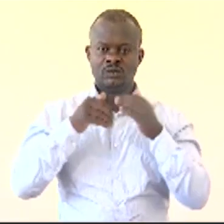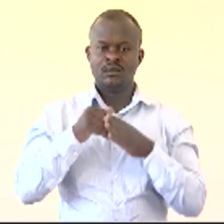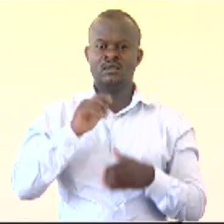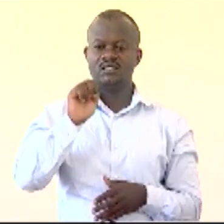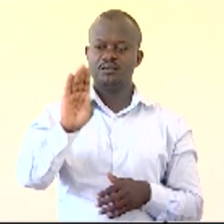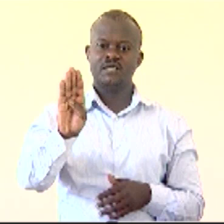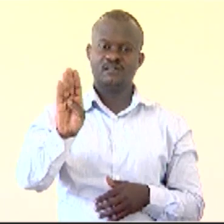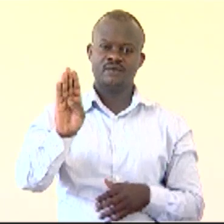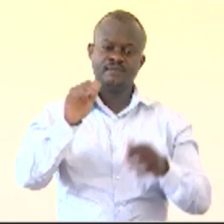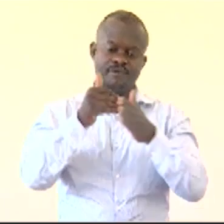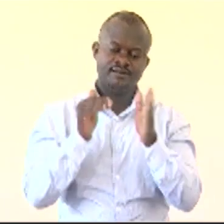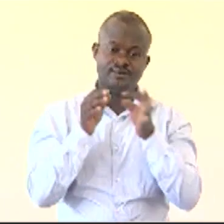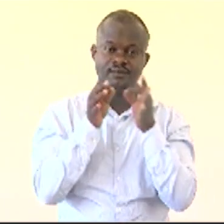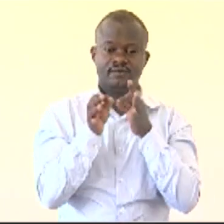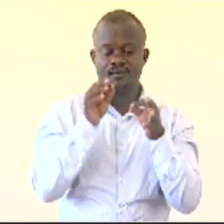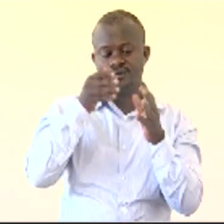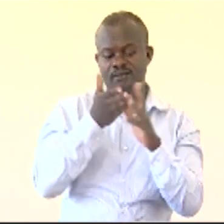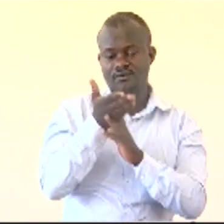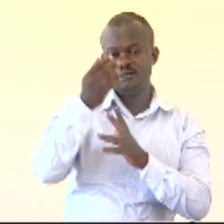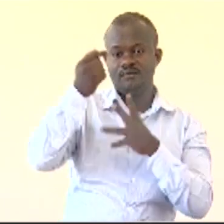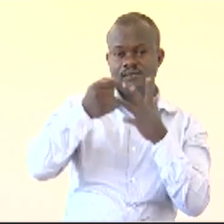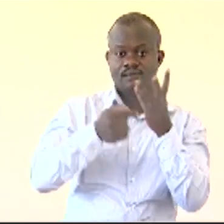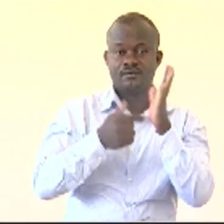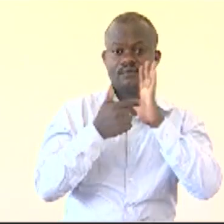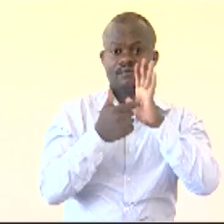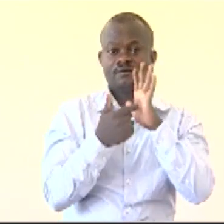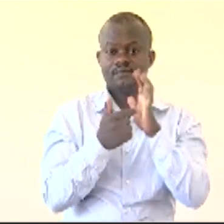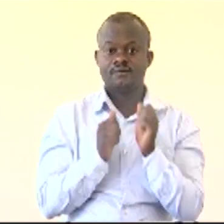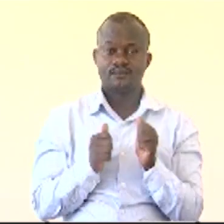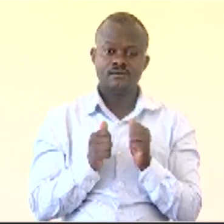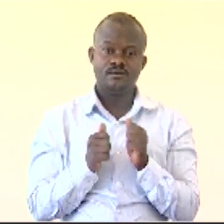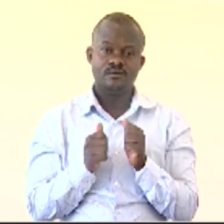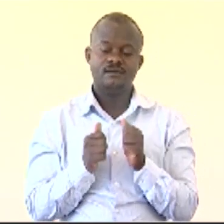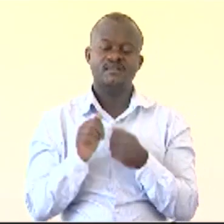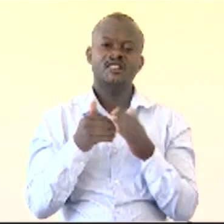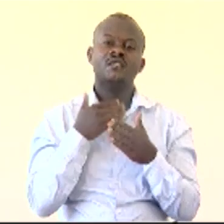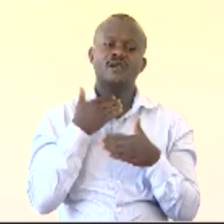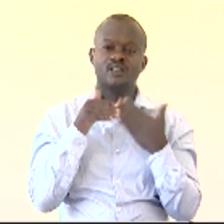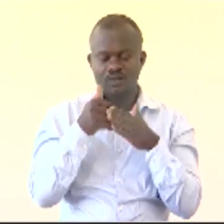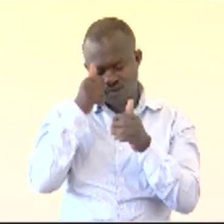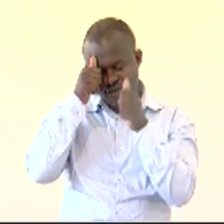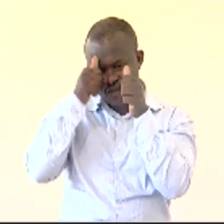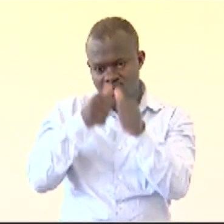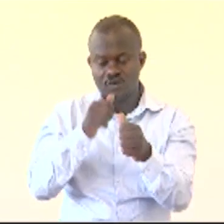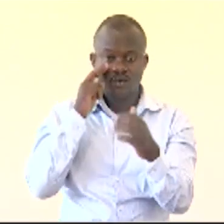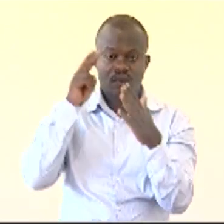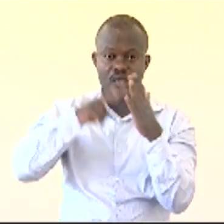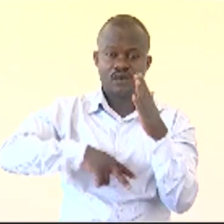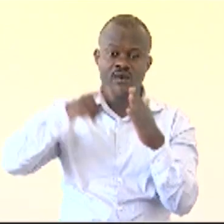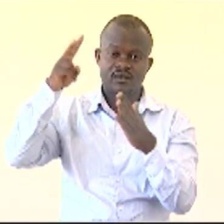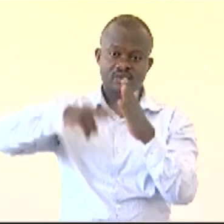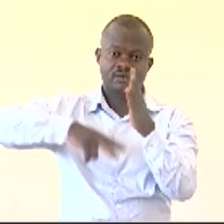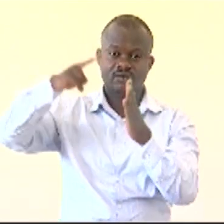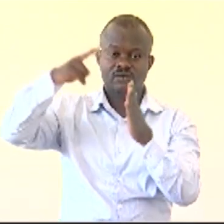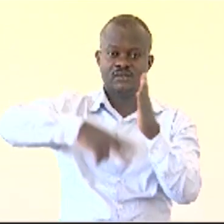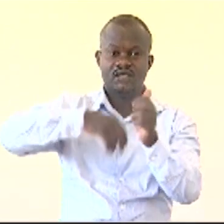Before I start mentioning through these signs and symptoms, I would like for you to go through and read each